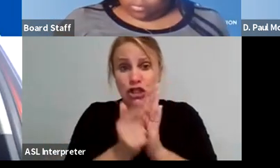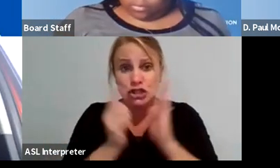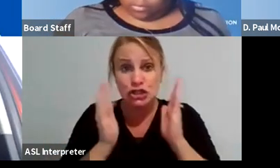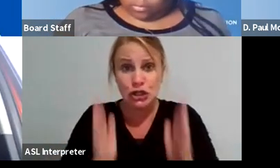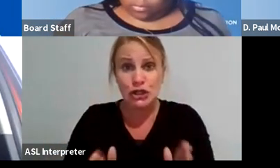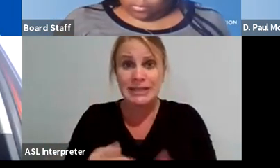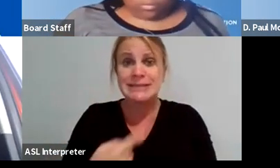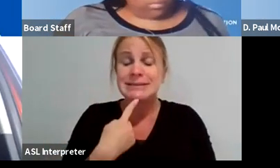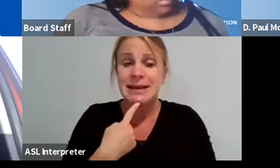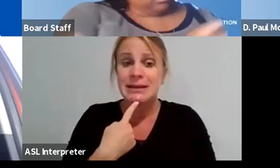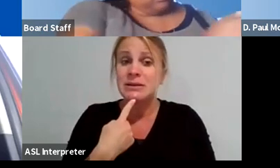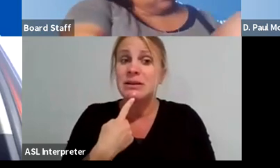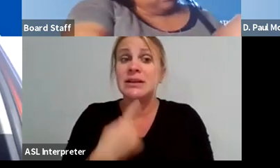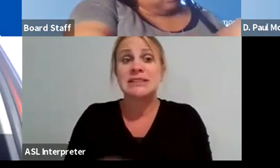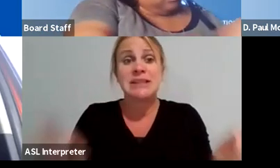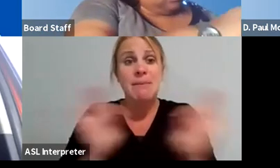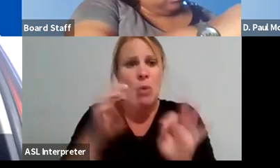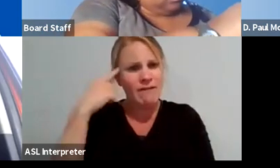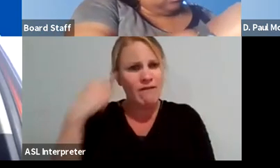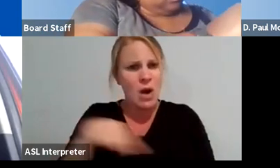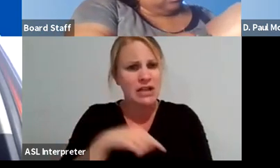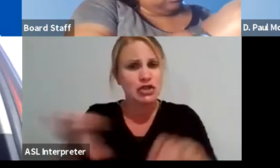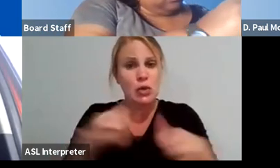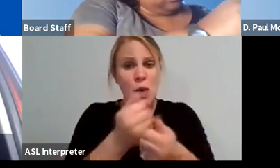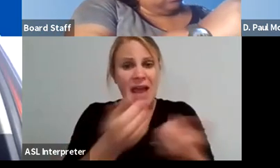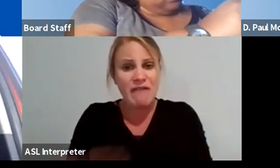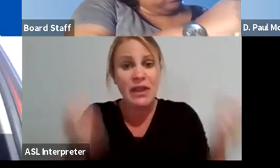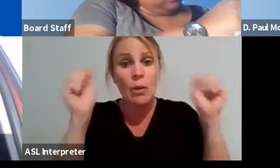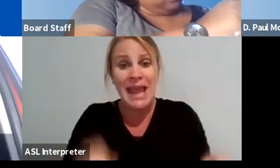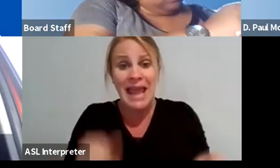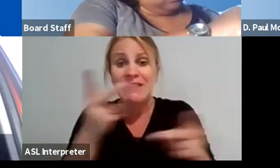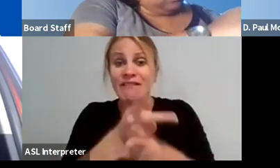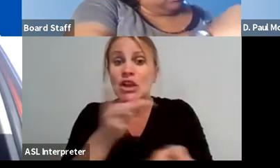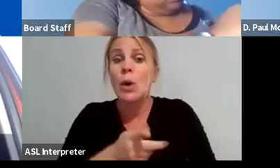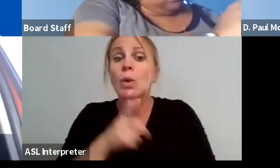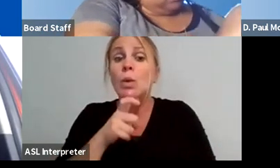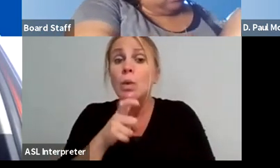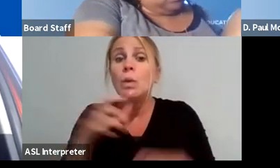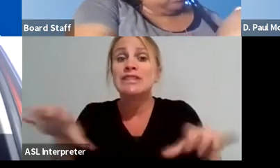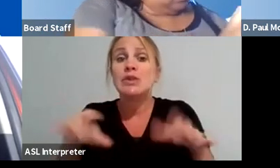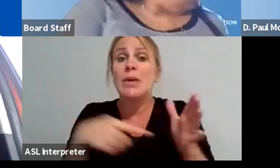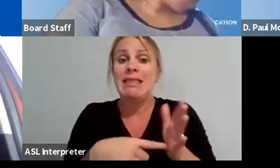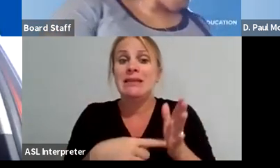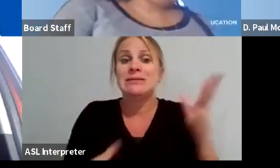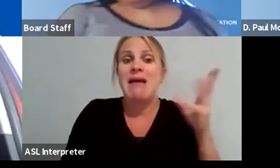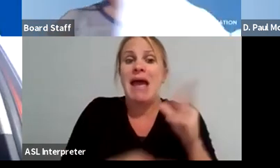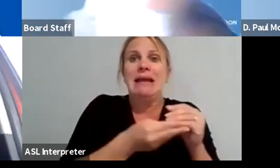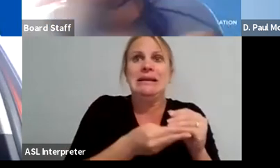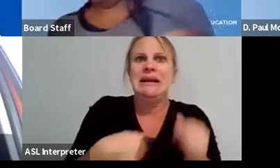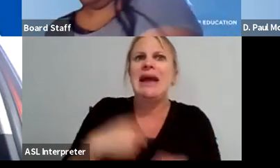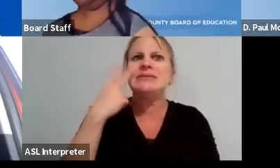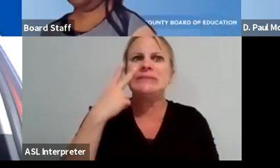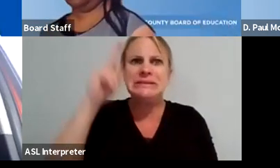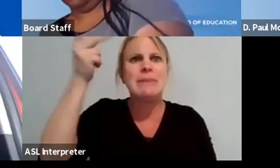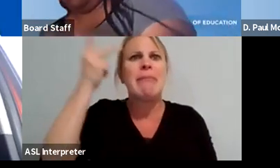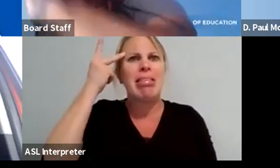Ivey said, it's critical for us that we do everything we can to figure out exactly who is doing this, adding, I've seen some pretty nasty political